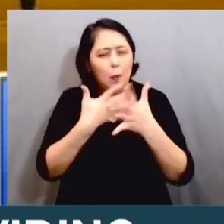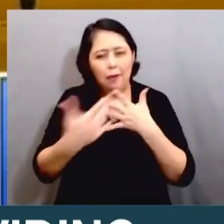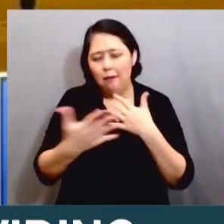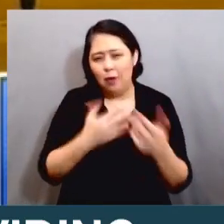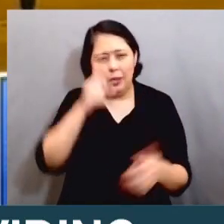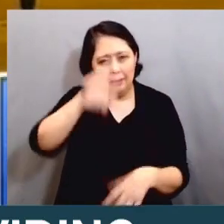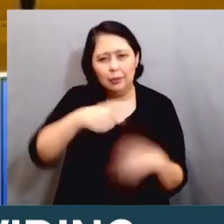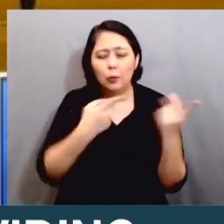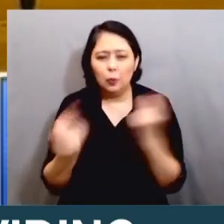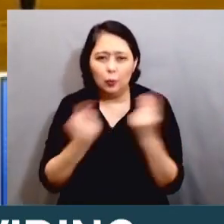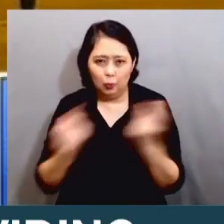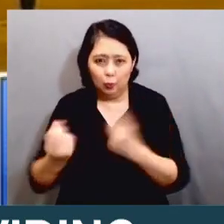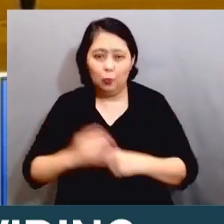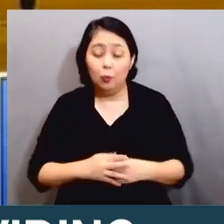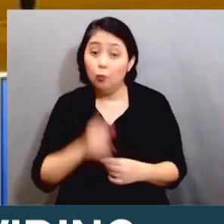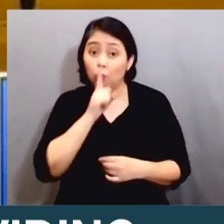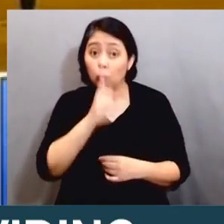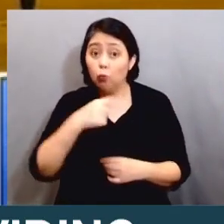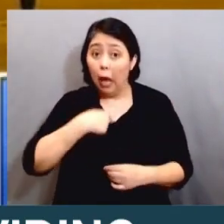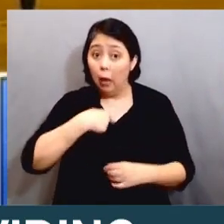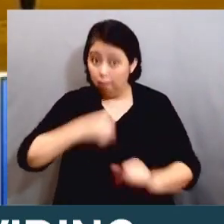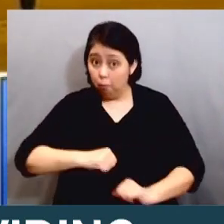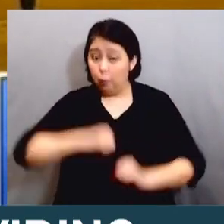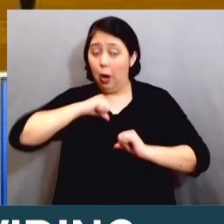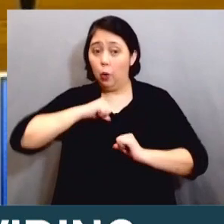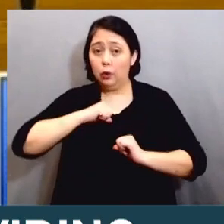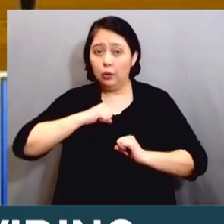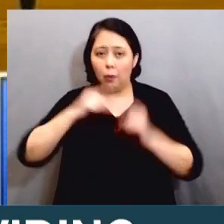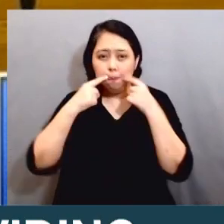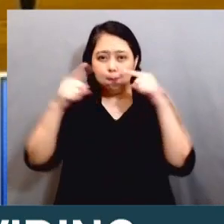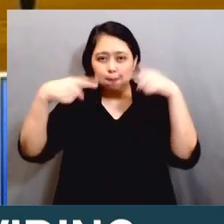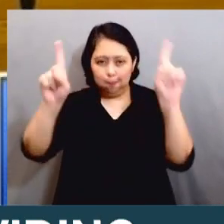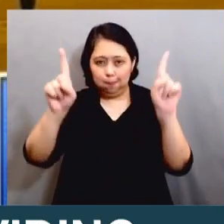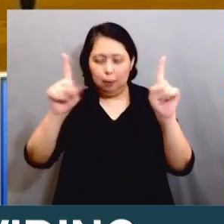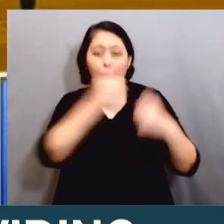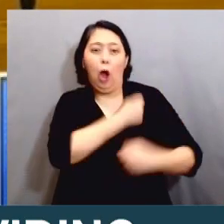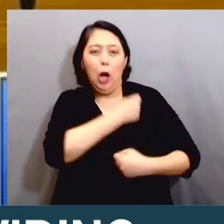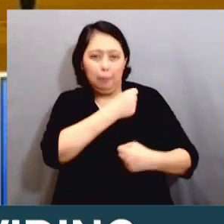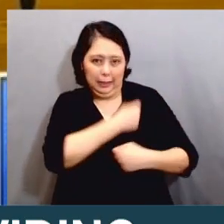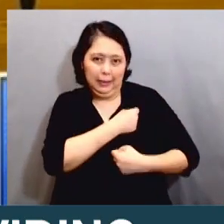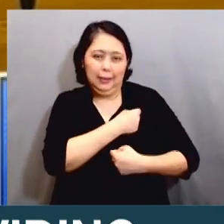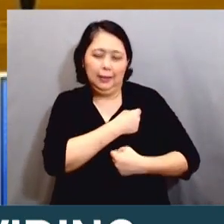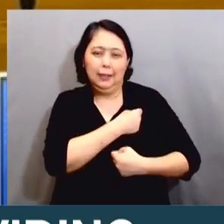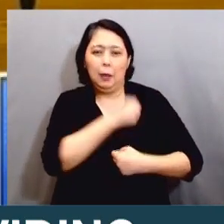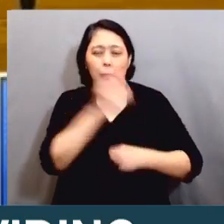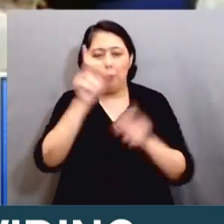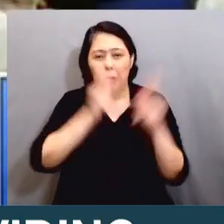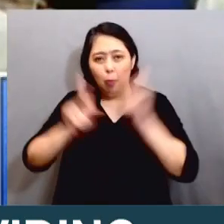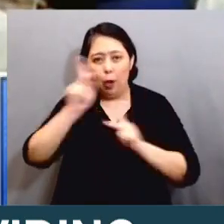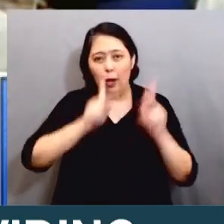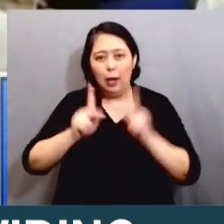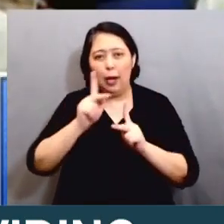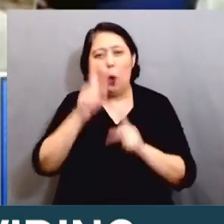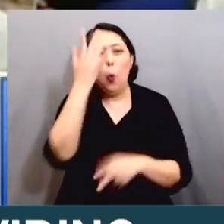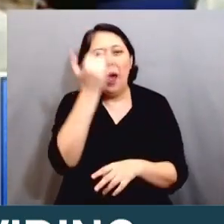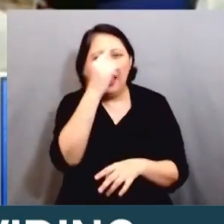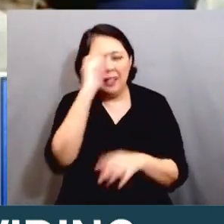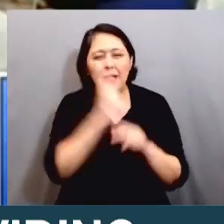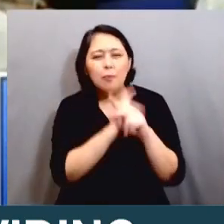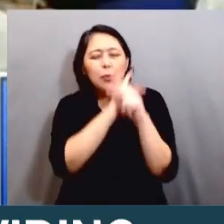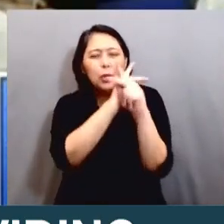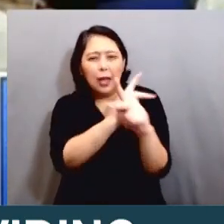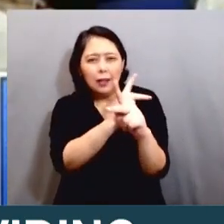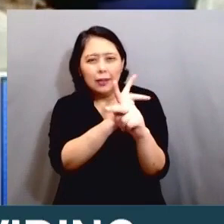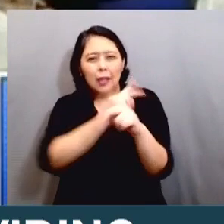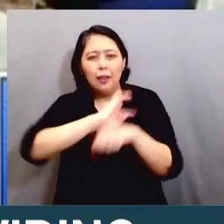proud of the accomplishments of our troops in securing our nation against all threats to